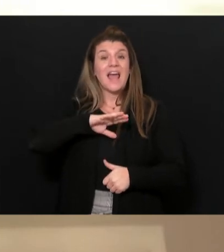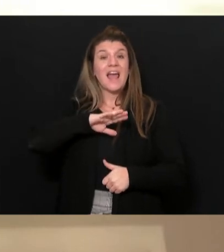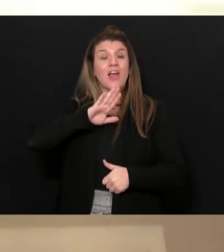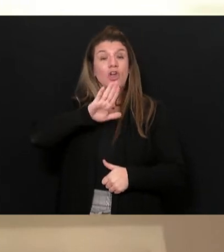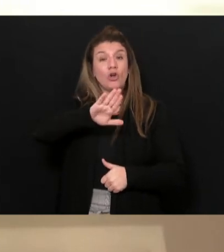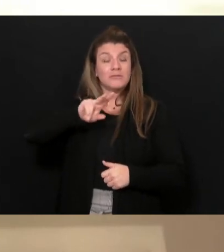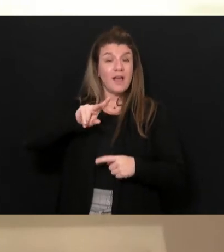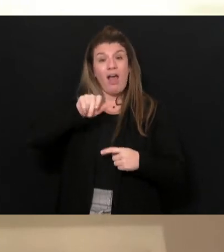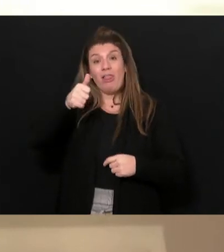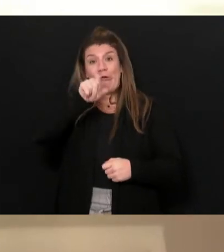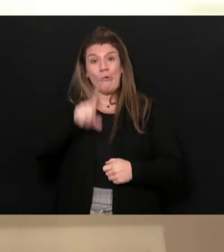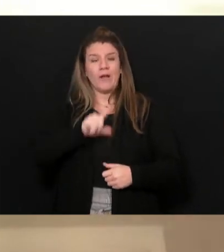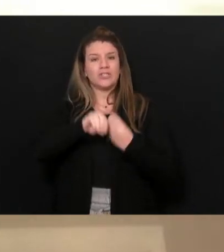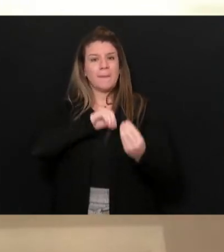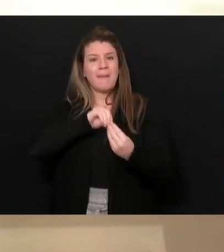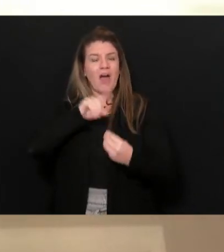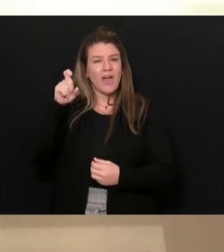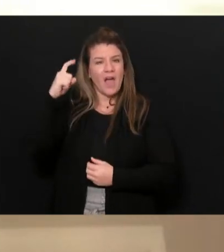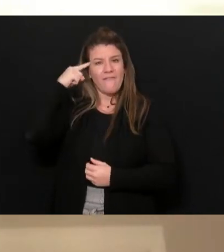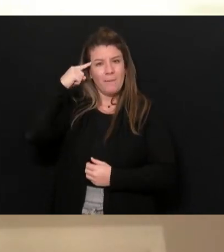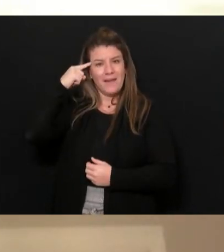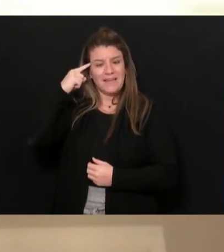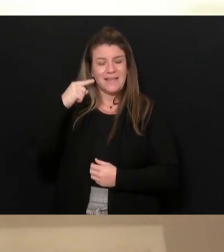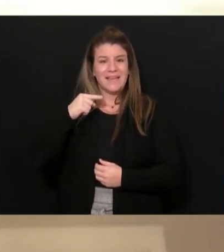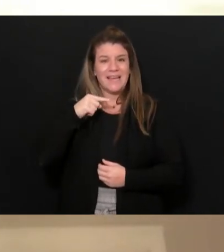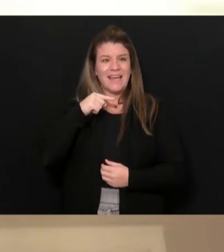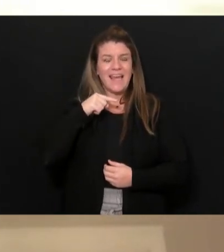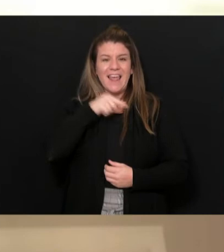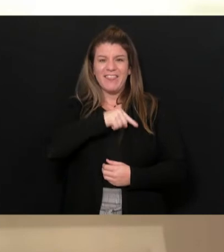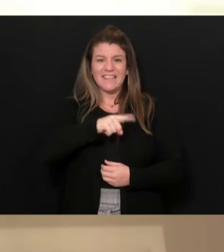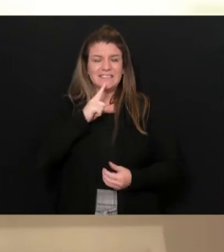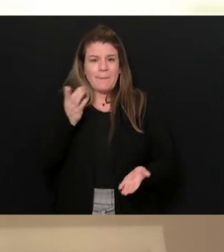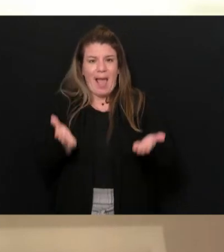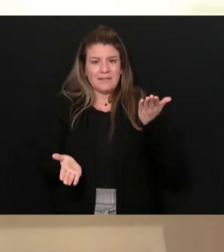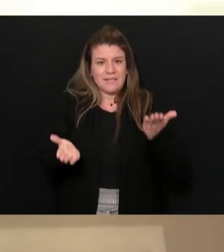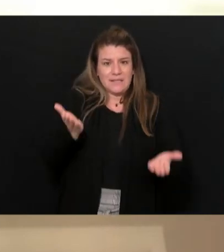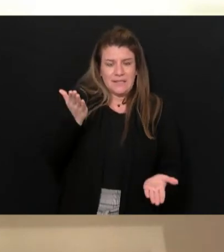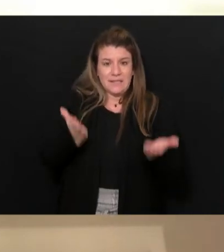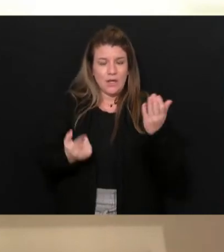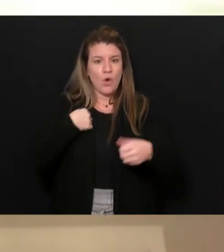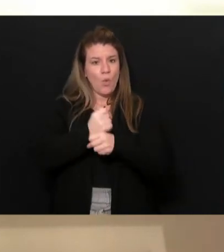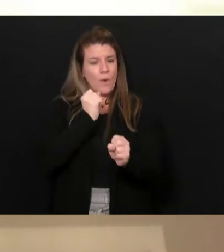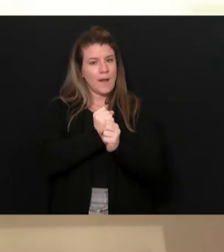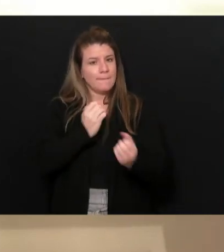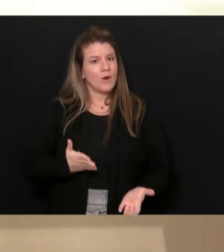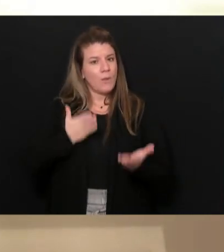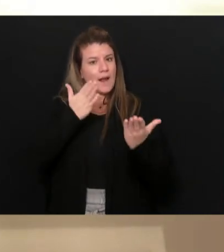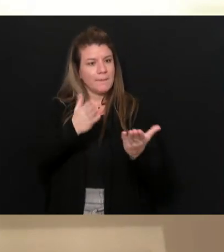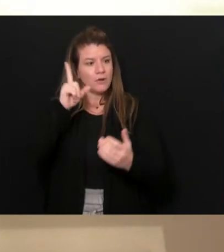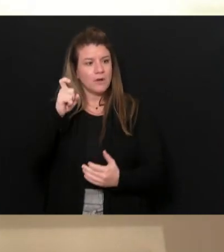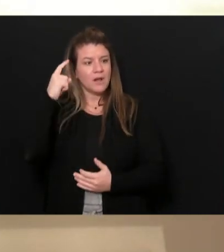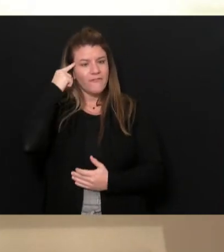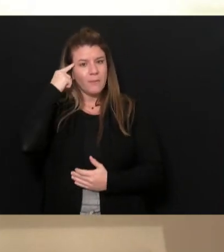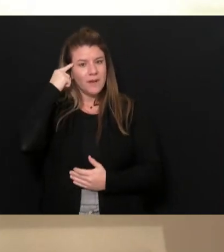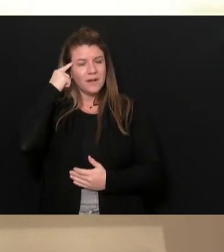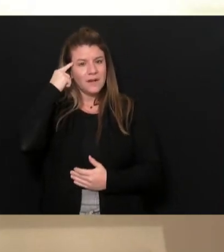piece. Kenny, this is a balancing act, and we make recommendations to the governor to